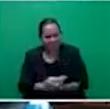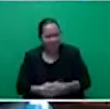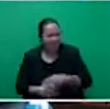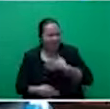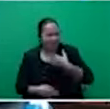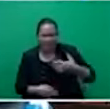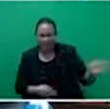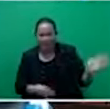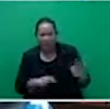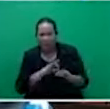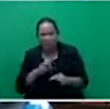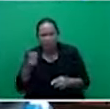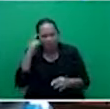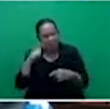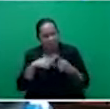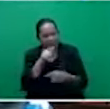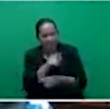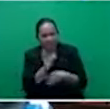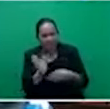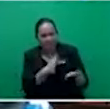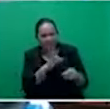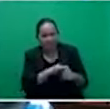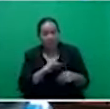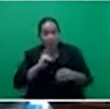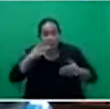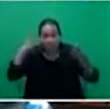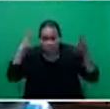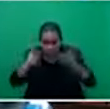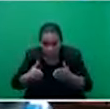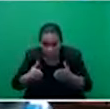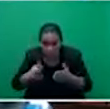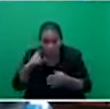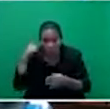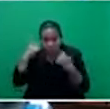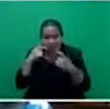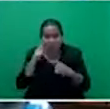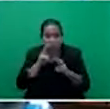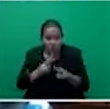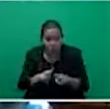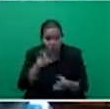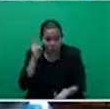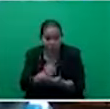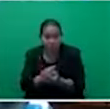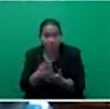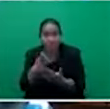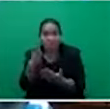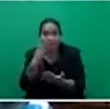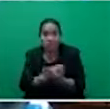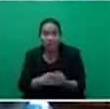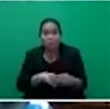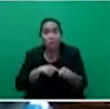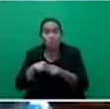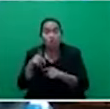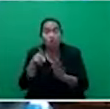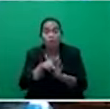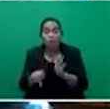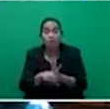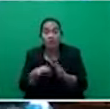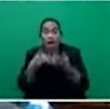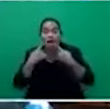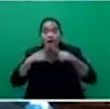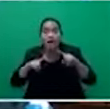our thought. We are primarily concerned, if you look at the gist of the budget, most of the policies that we announced previously, sir,